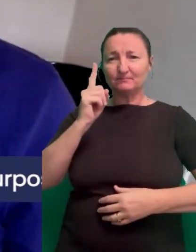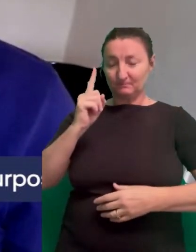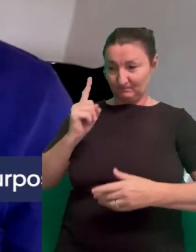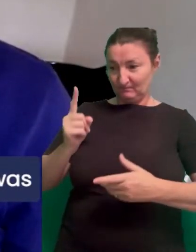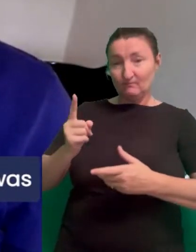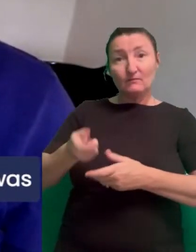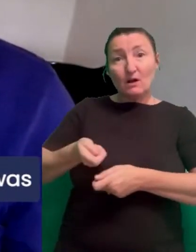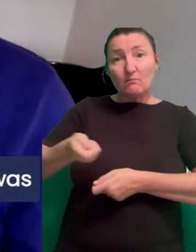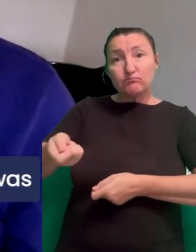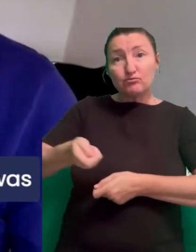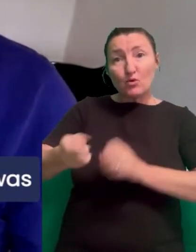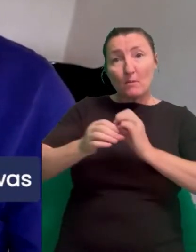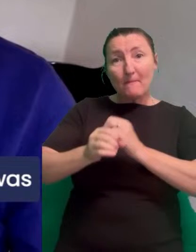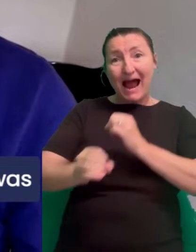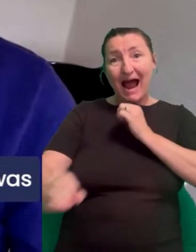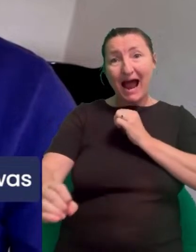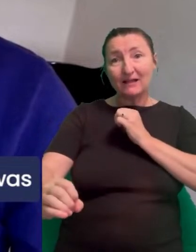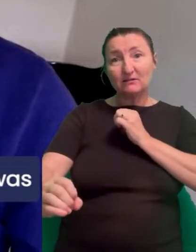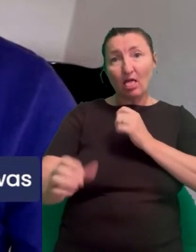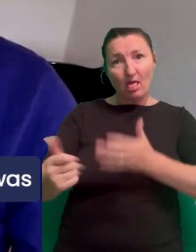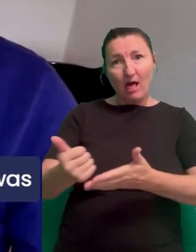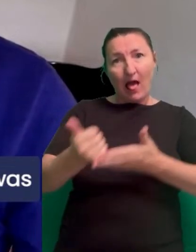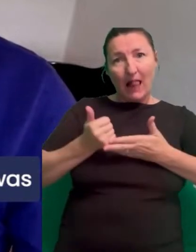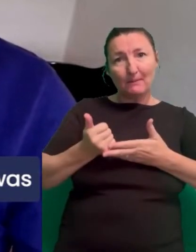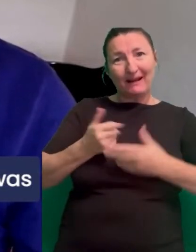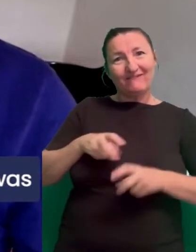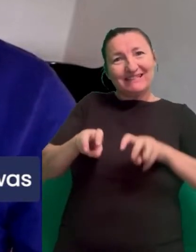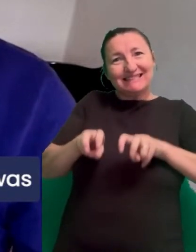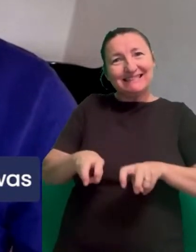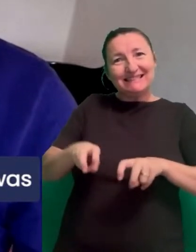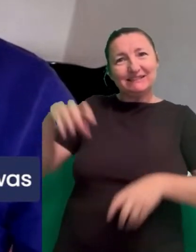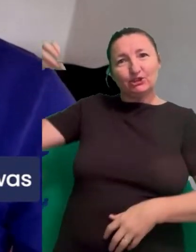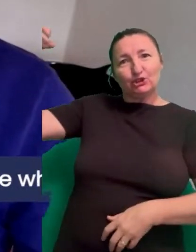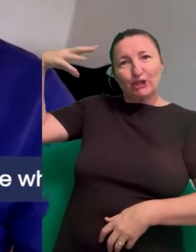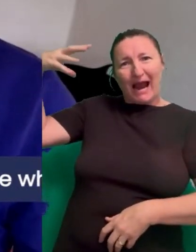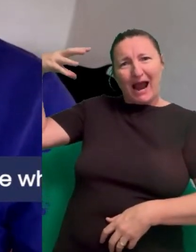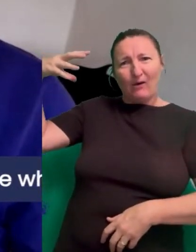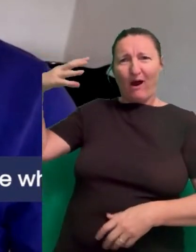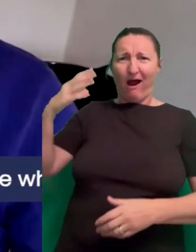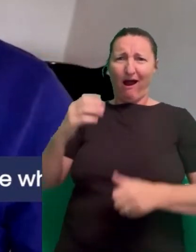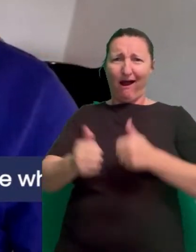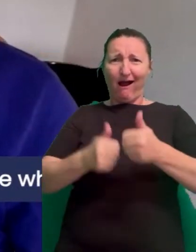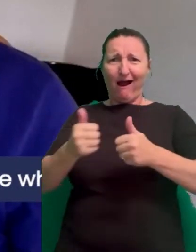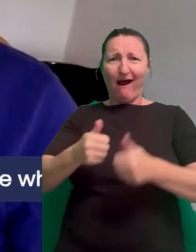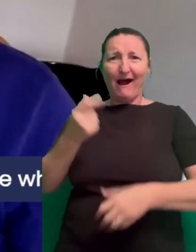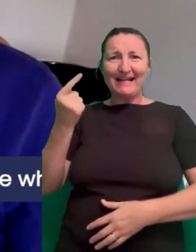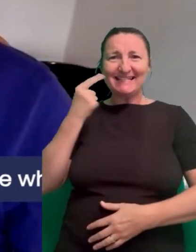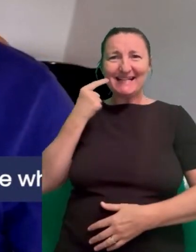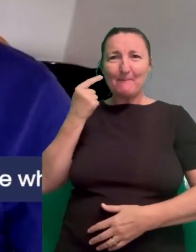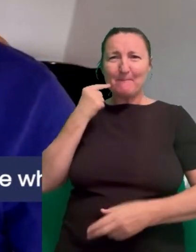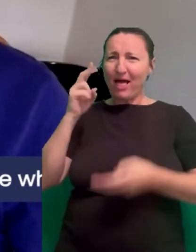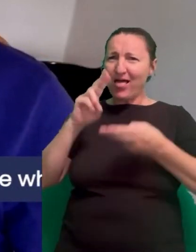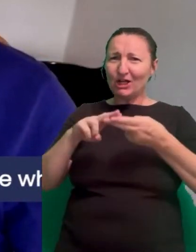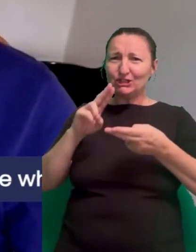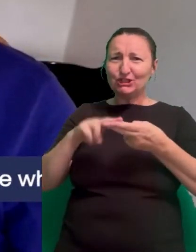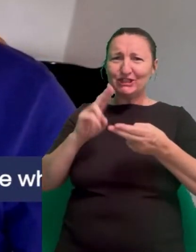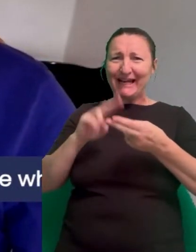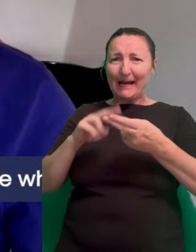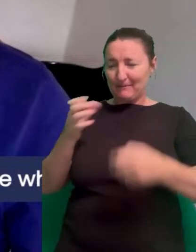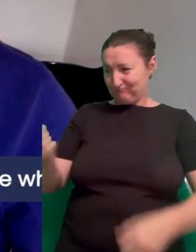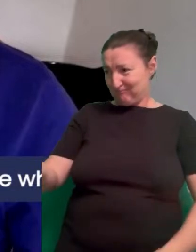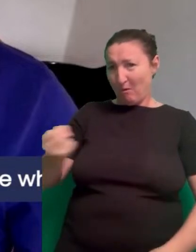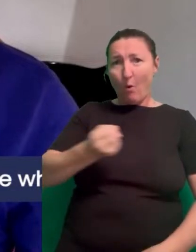of repurposing a broom handle for those taking seated showers was simple, cheap,